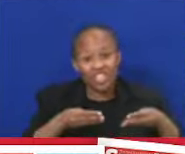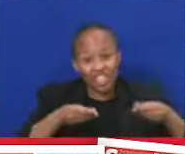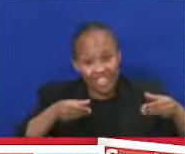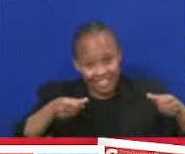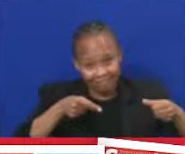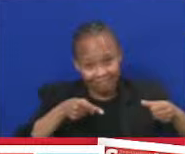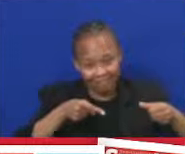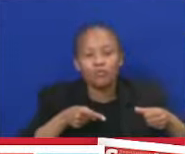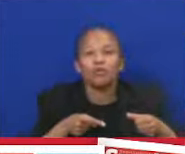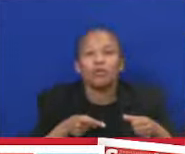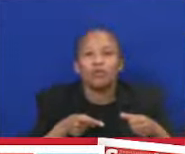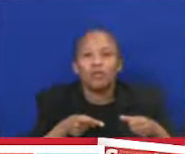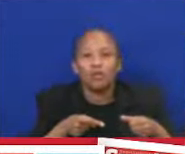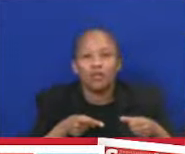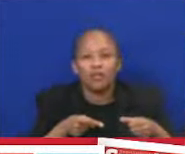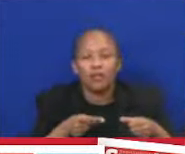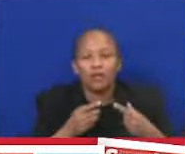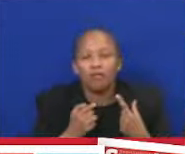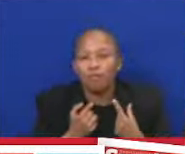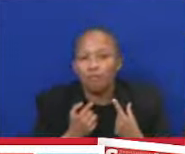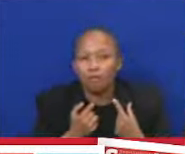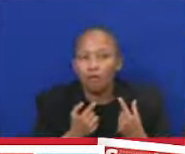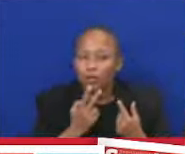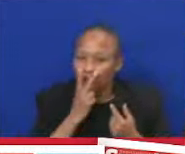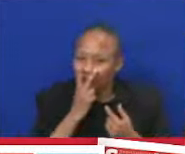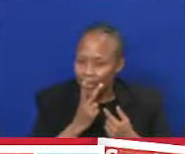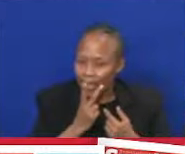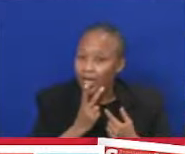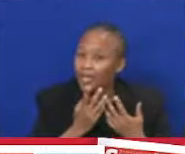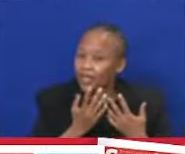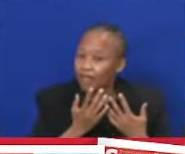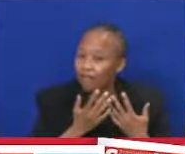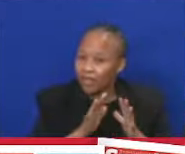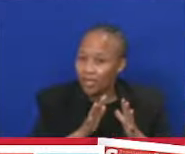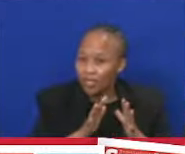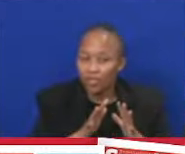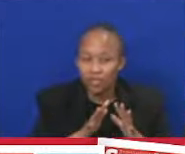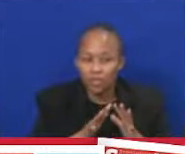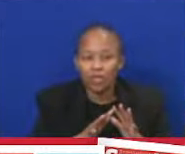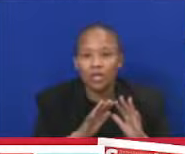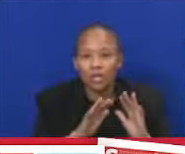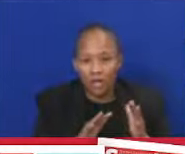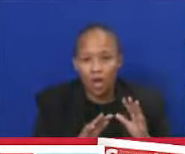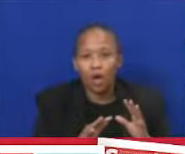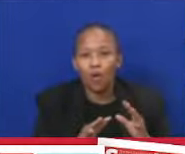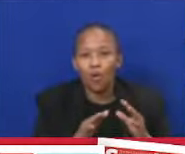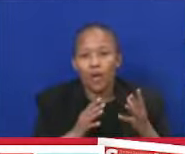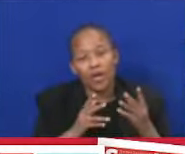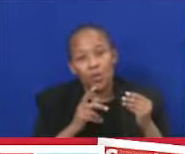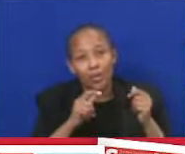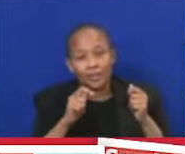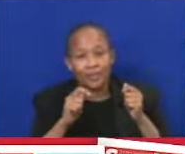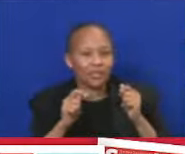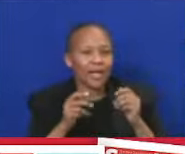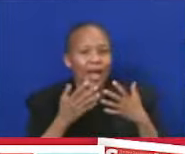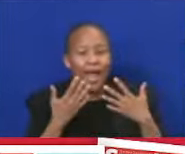hanged or manually tied to the window in that house.